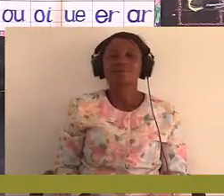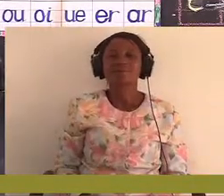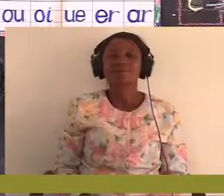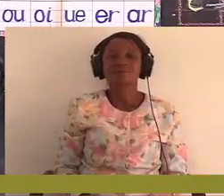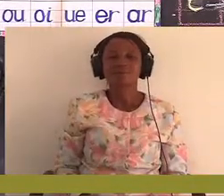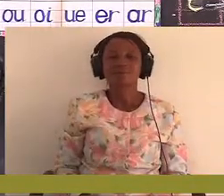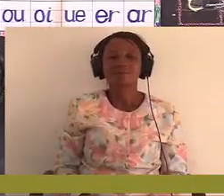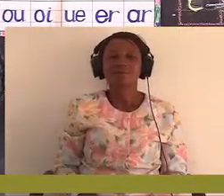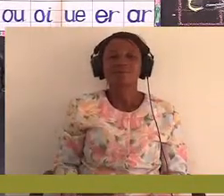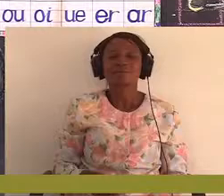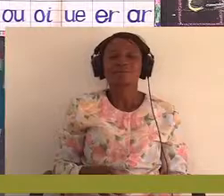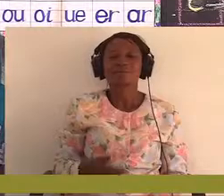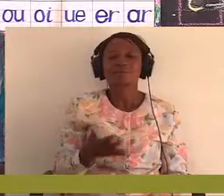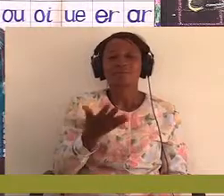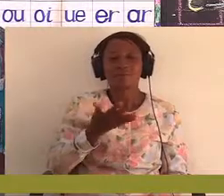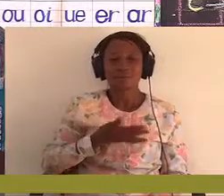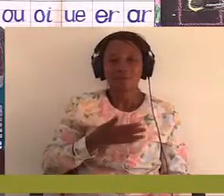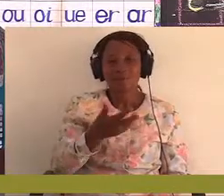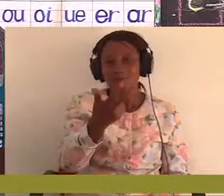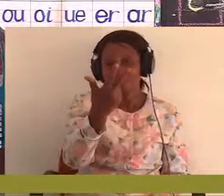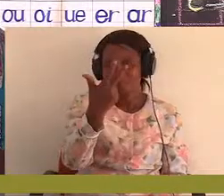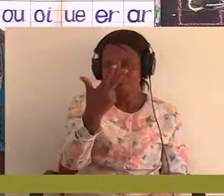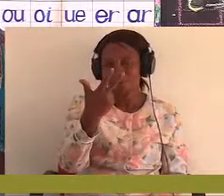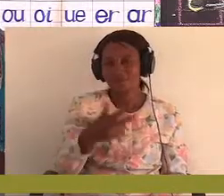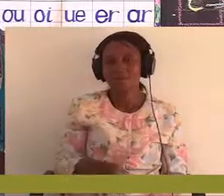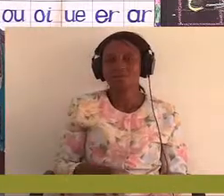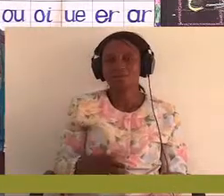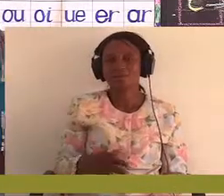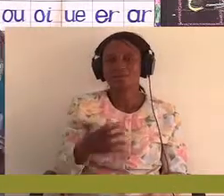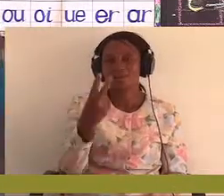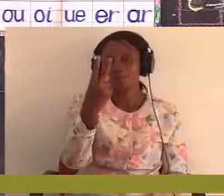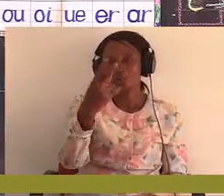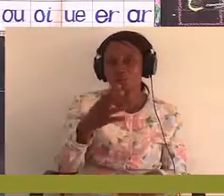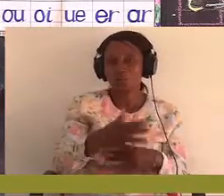6, 7, 8. We still have 2 more.